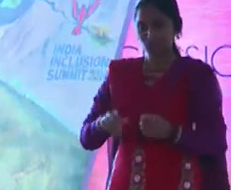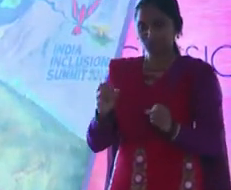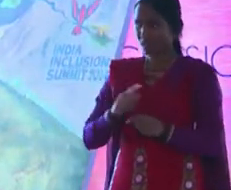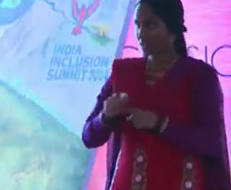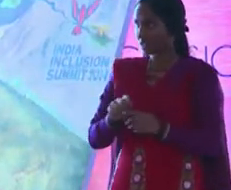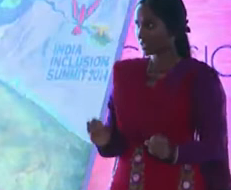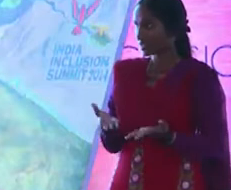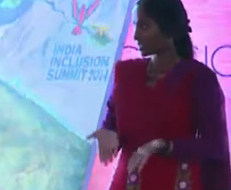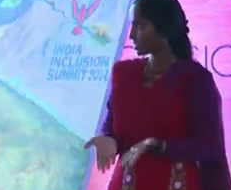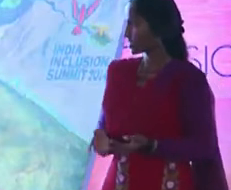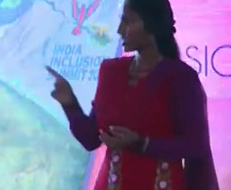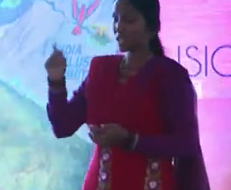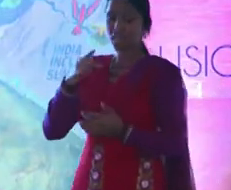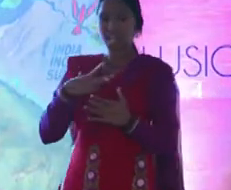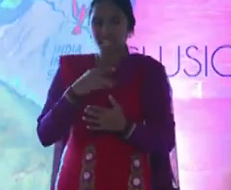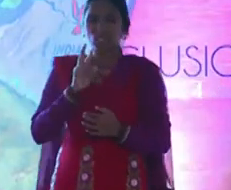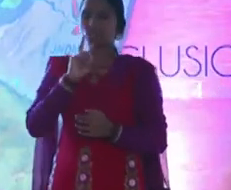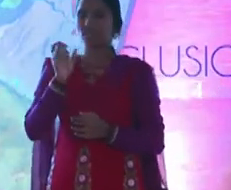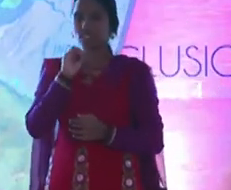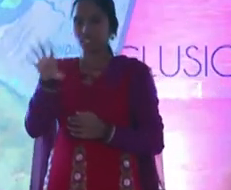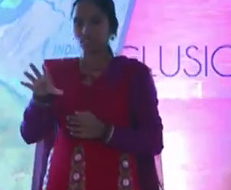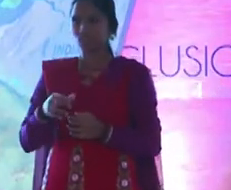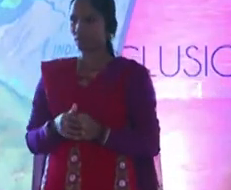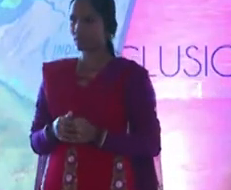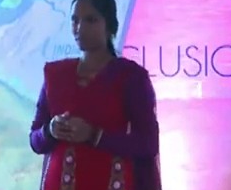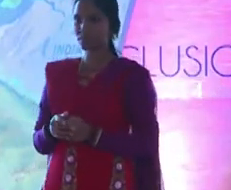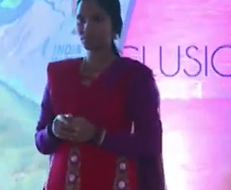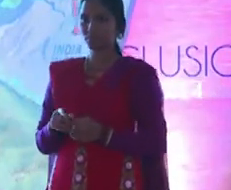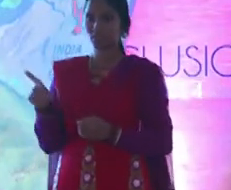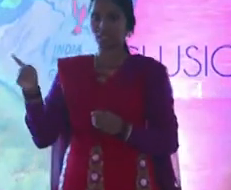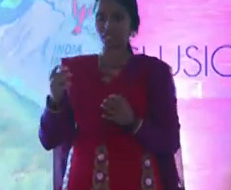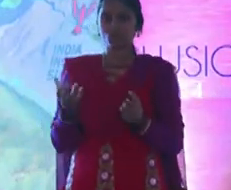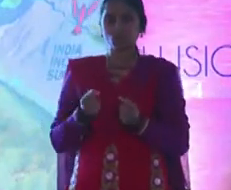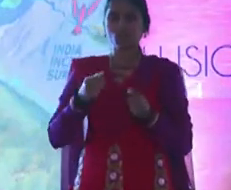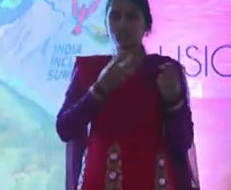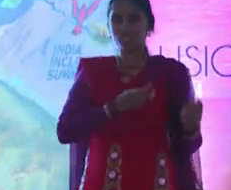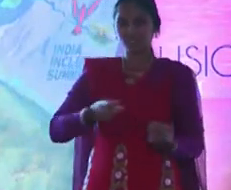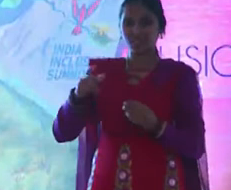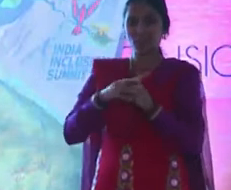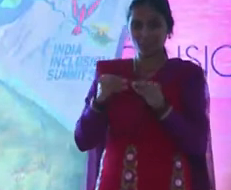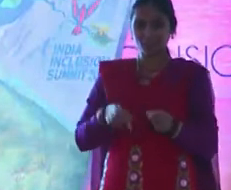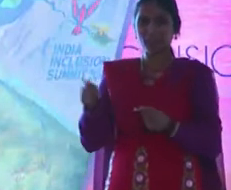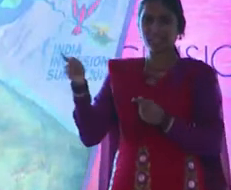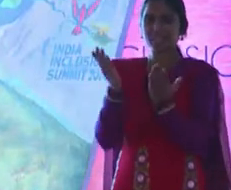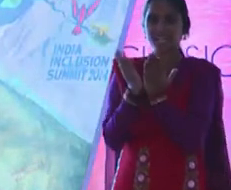Arnab, but I'd just like to tell him, I read the other bestseller on the way to Bangalore. I was reading the